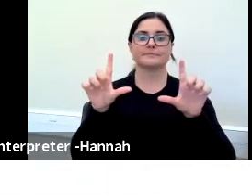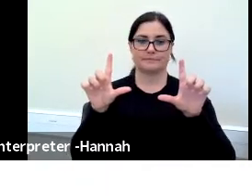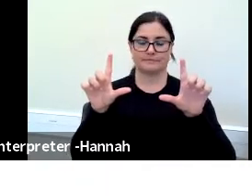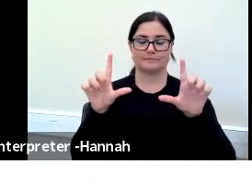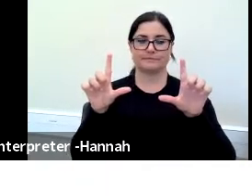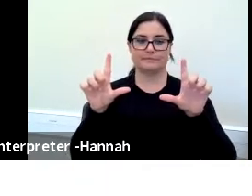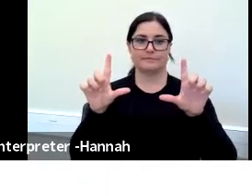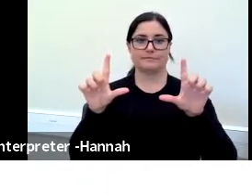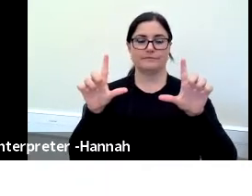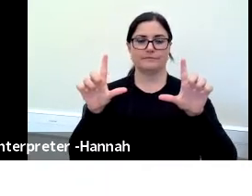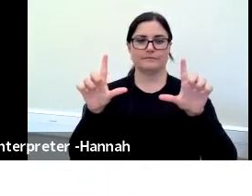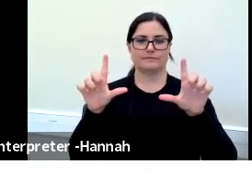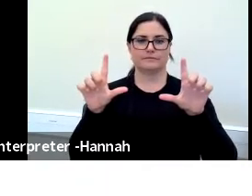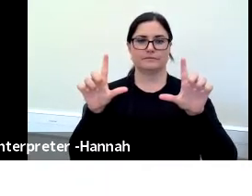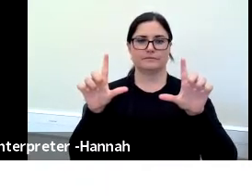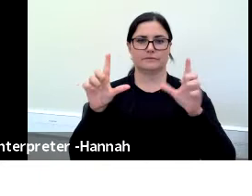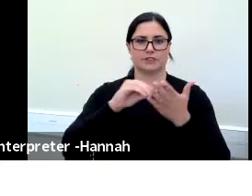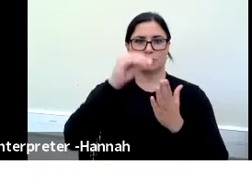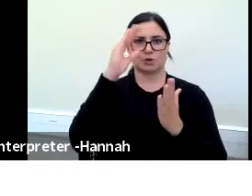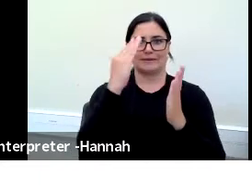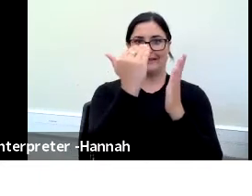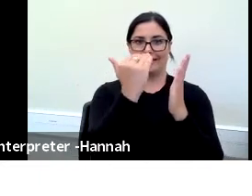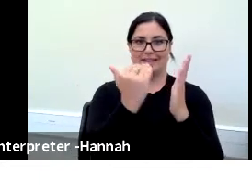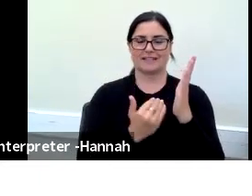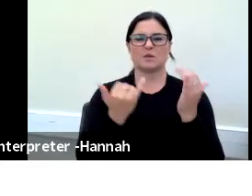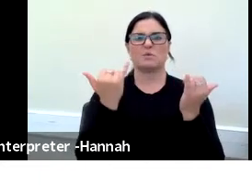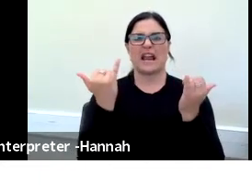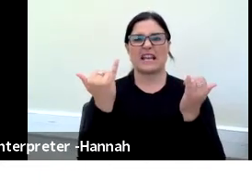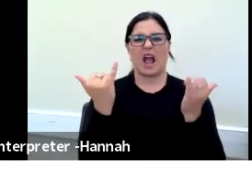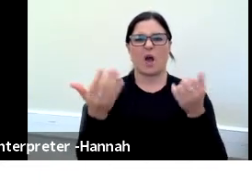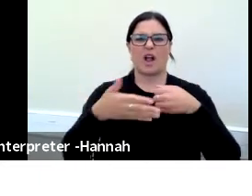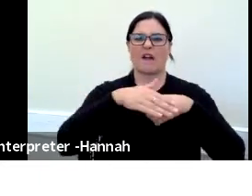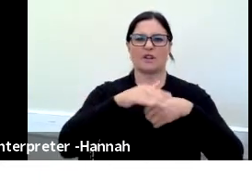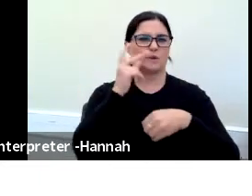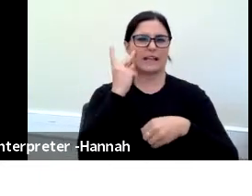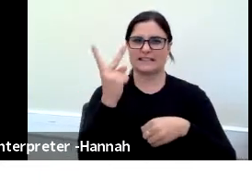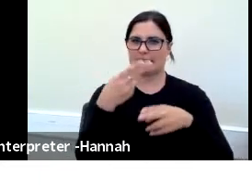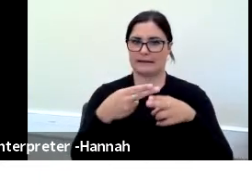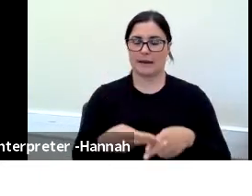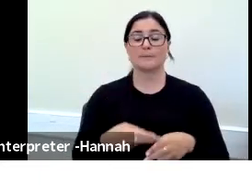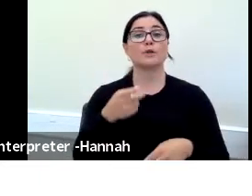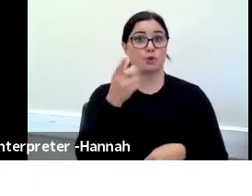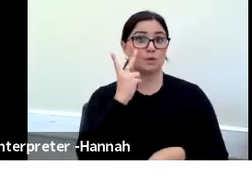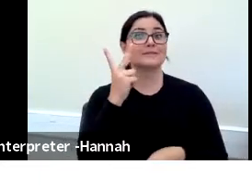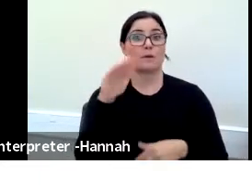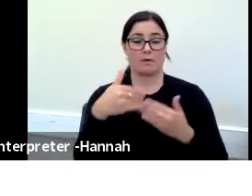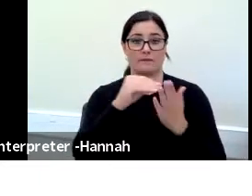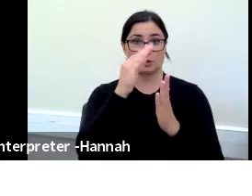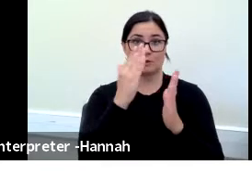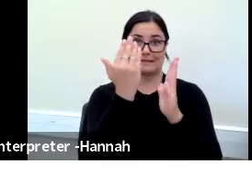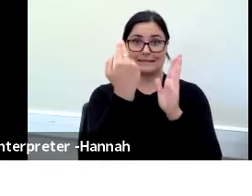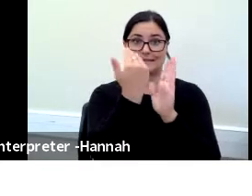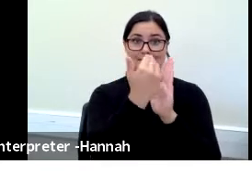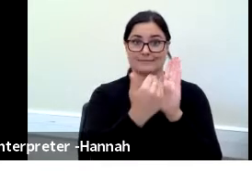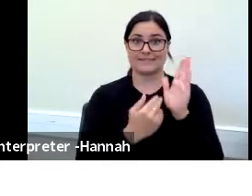that area, you're going to see a list of students. We have blacked them out for the presentation, but you will see your students listed. And then there will be